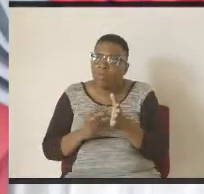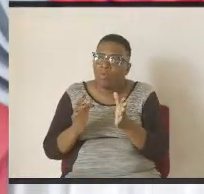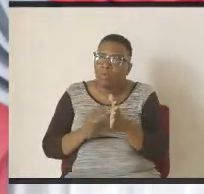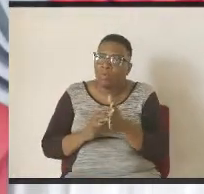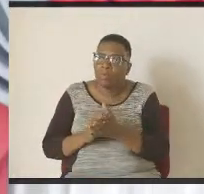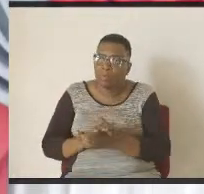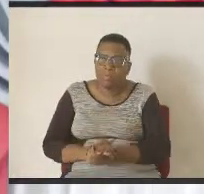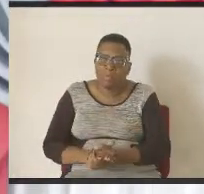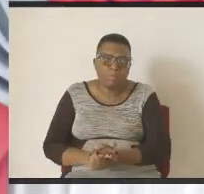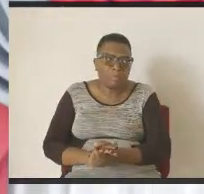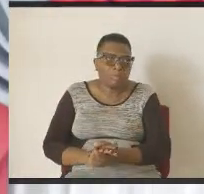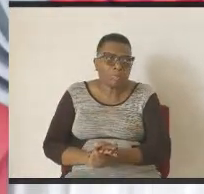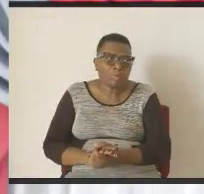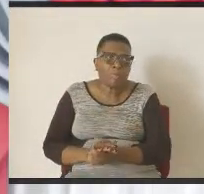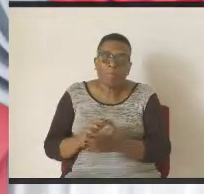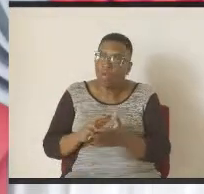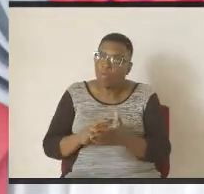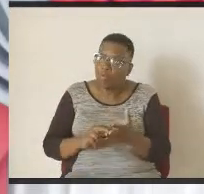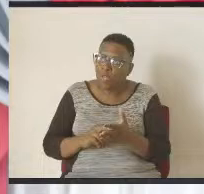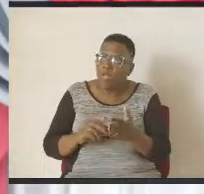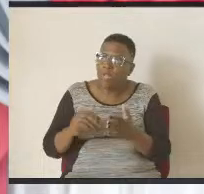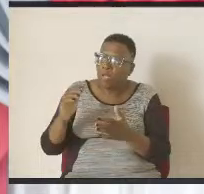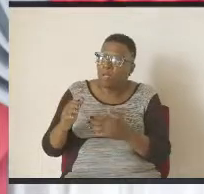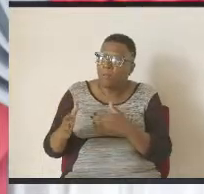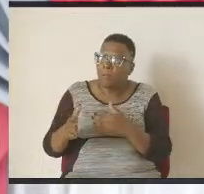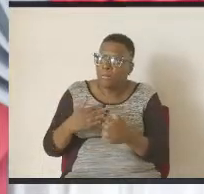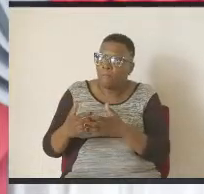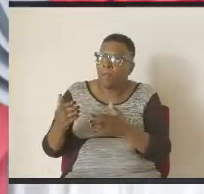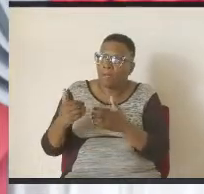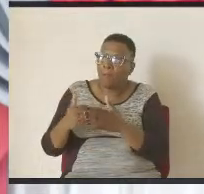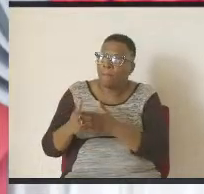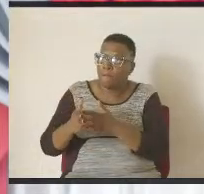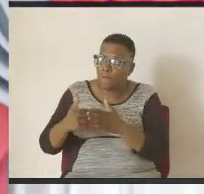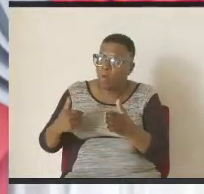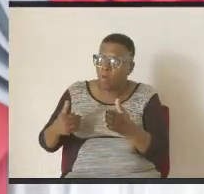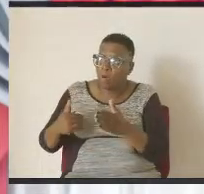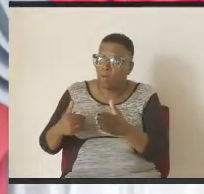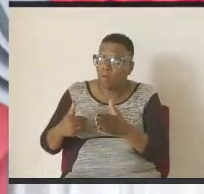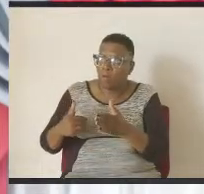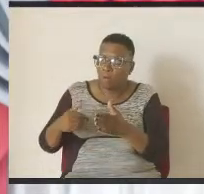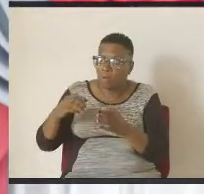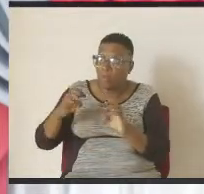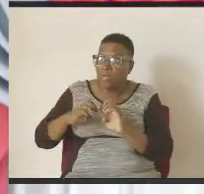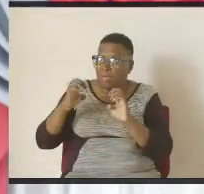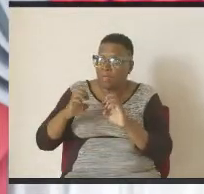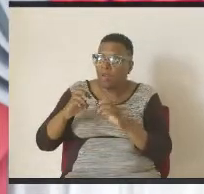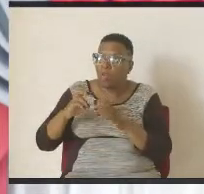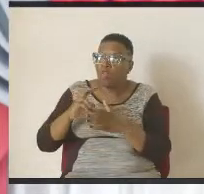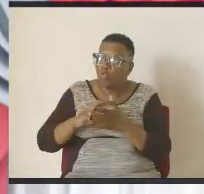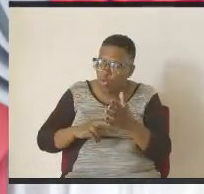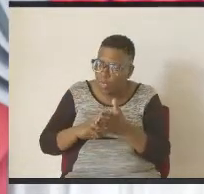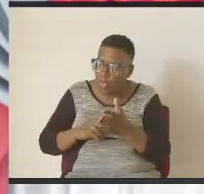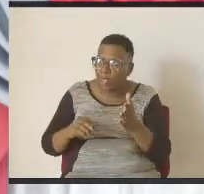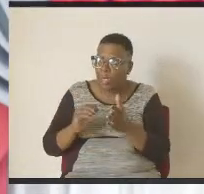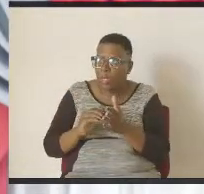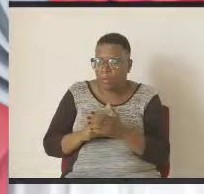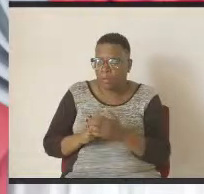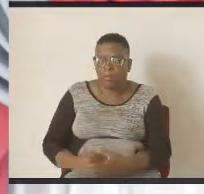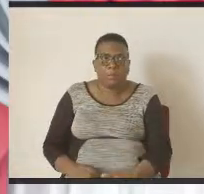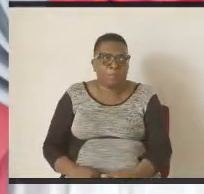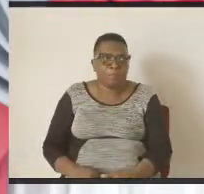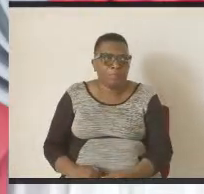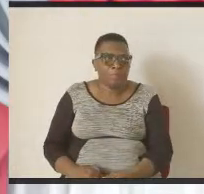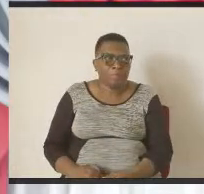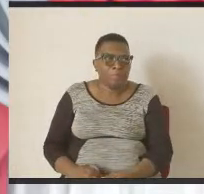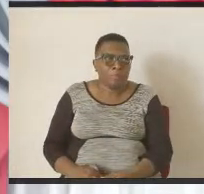saying we need to read, be intentional about reading these stories about Jesus. And I say highly selective stories,